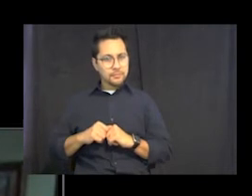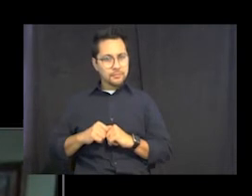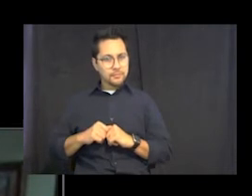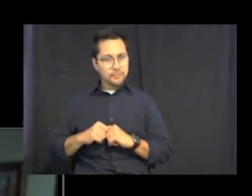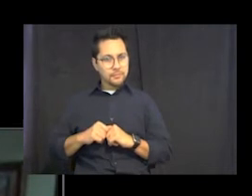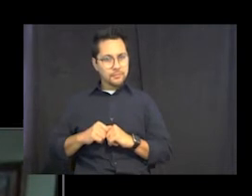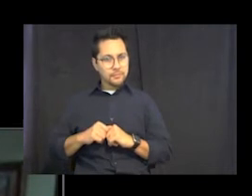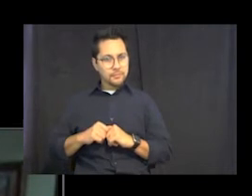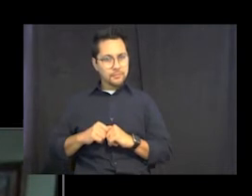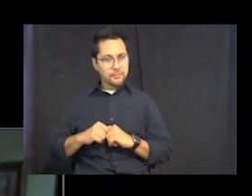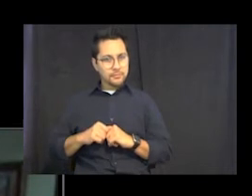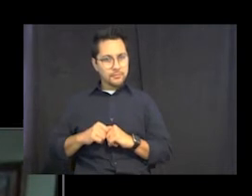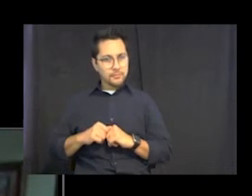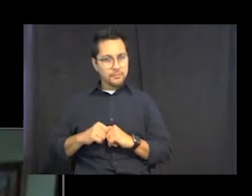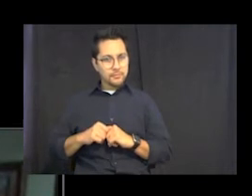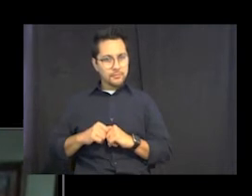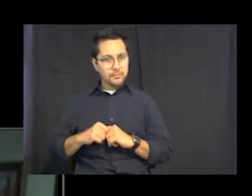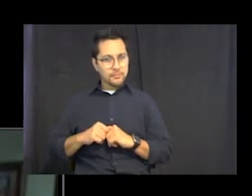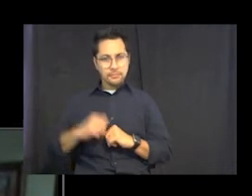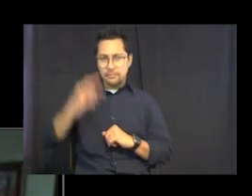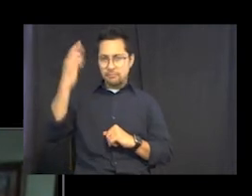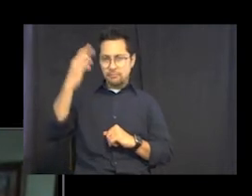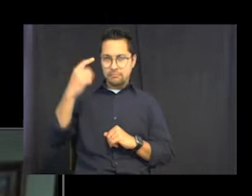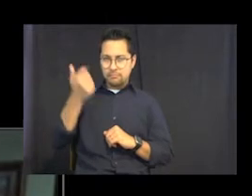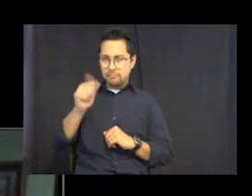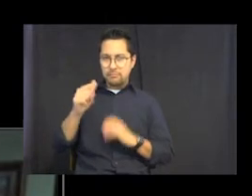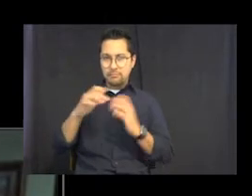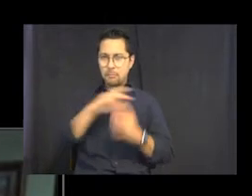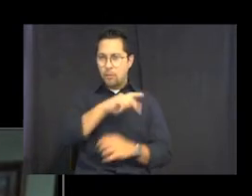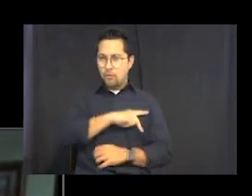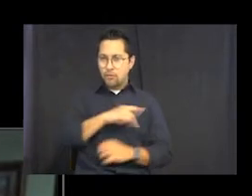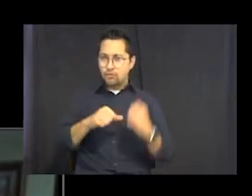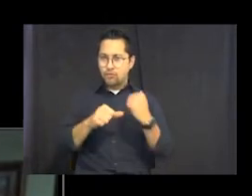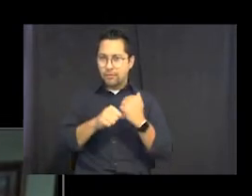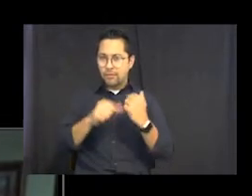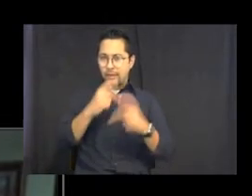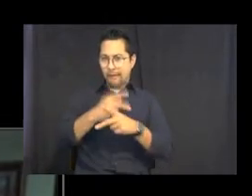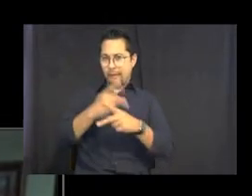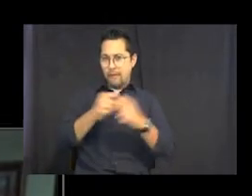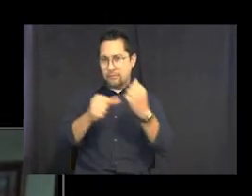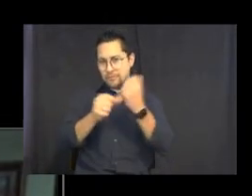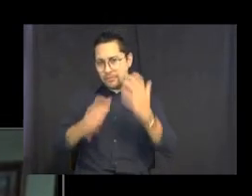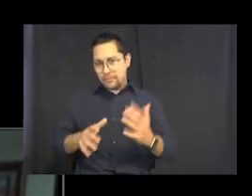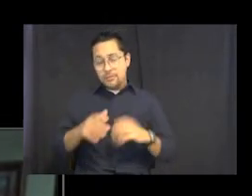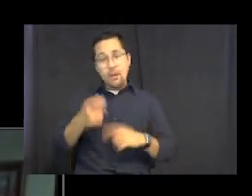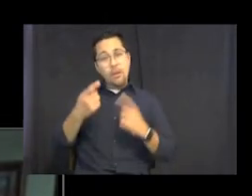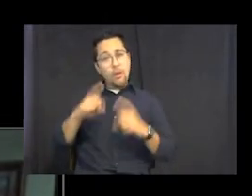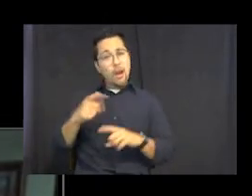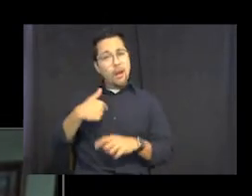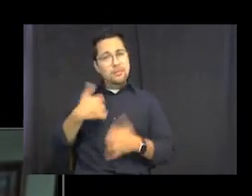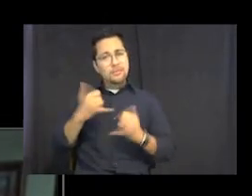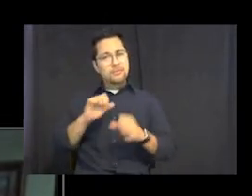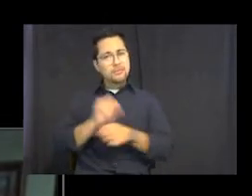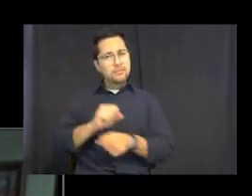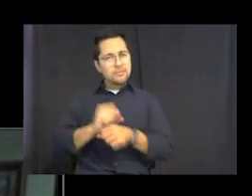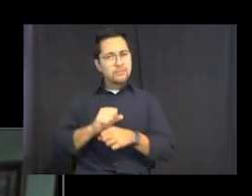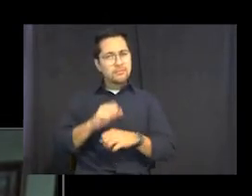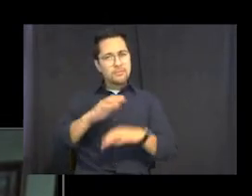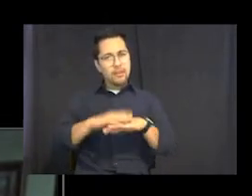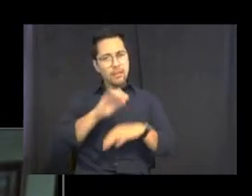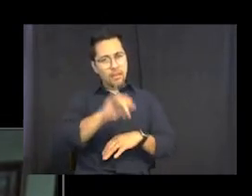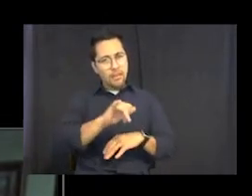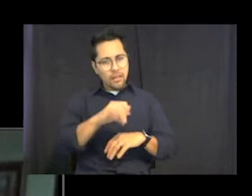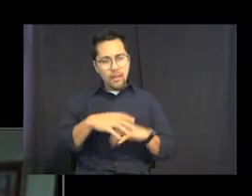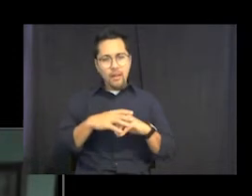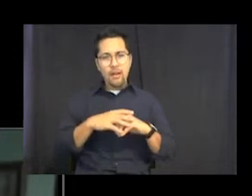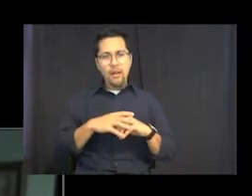ceiling would set me because I need personal care assistant While I'm still working on the